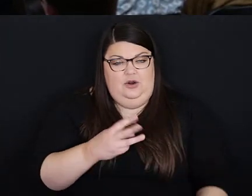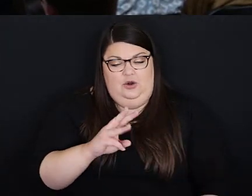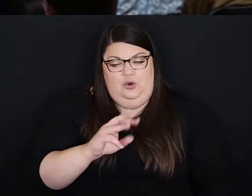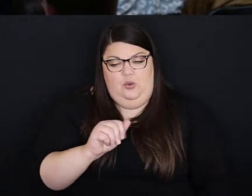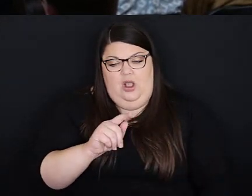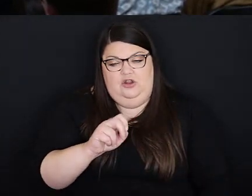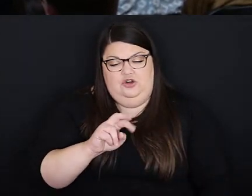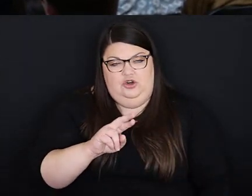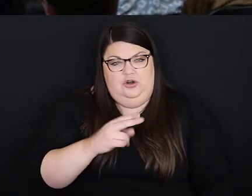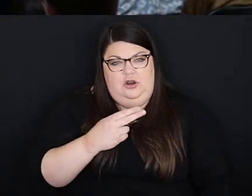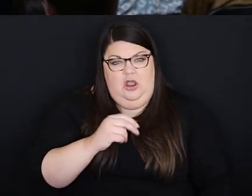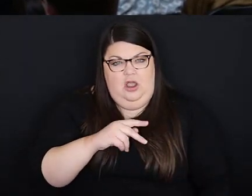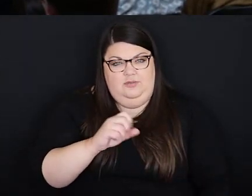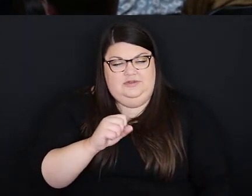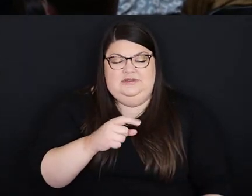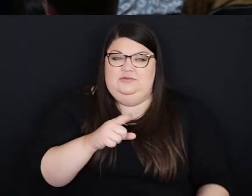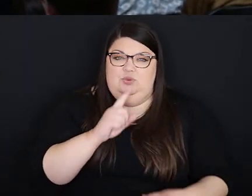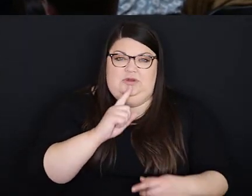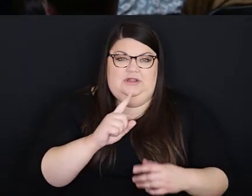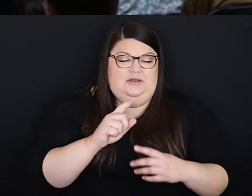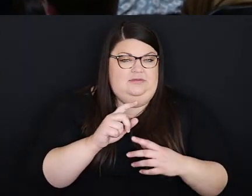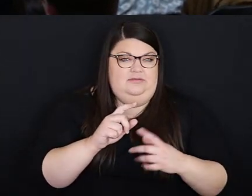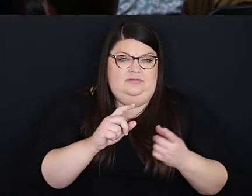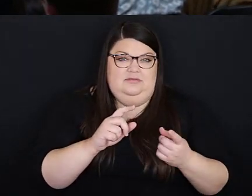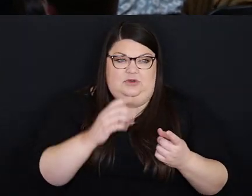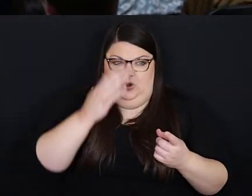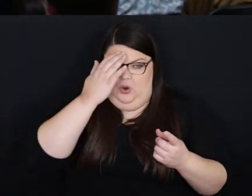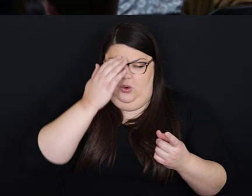Hopps, who is legendary as a great